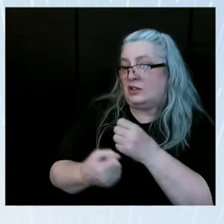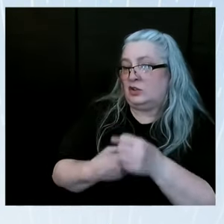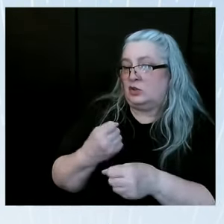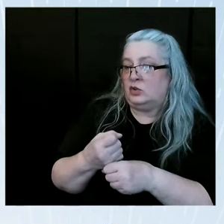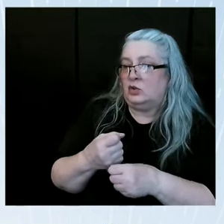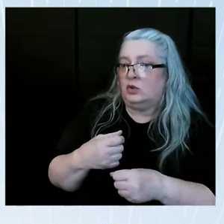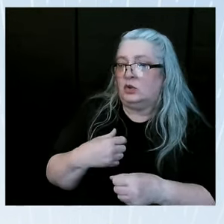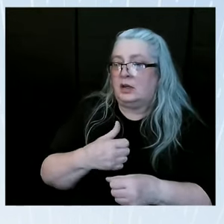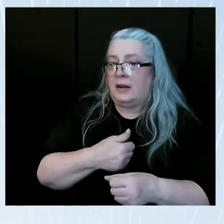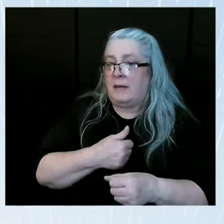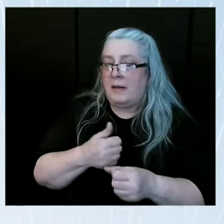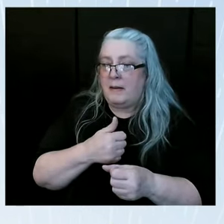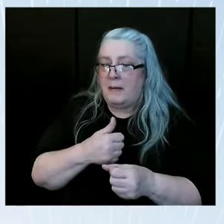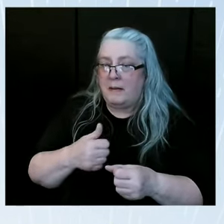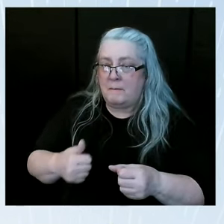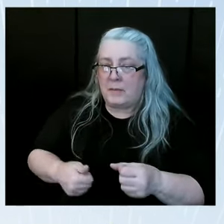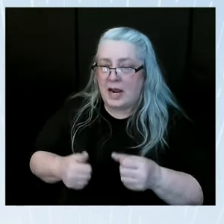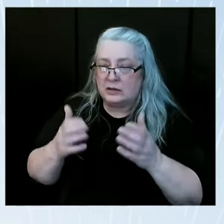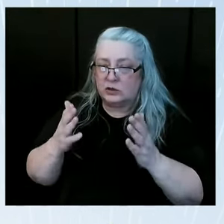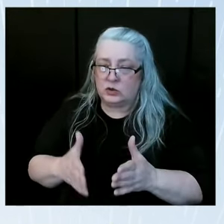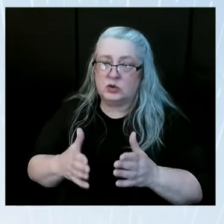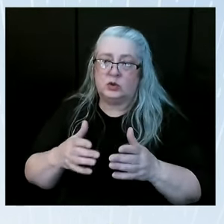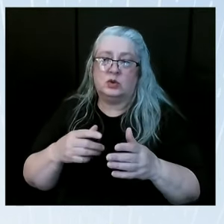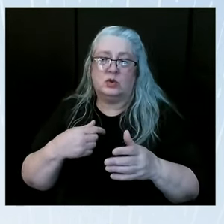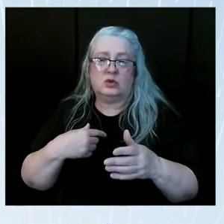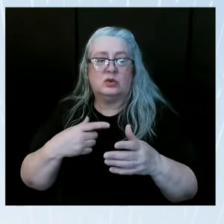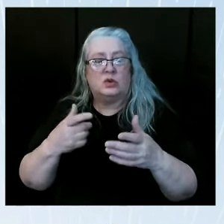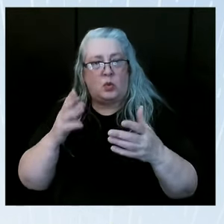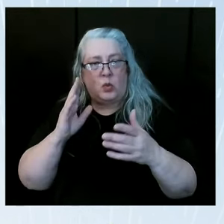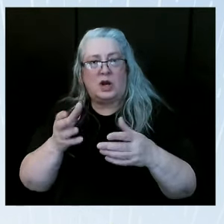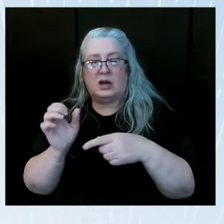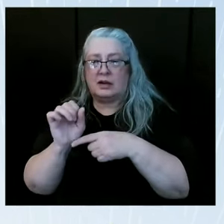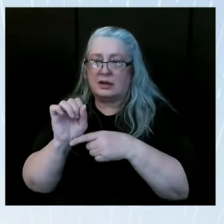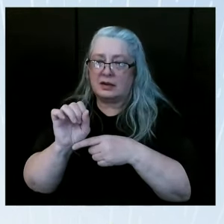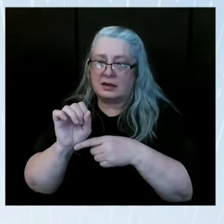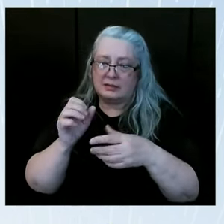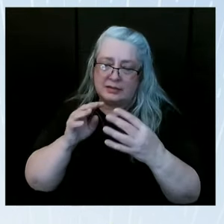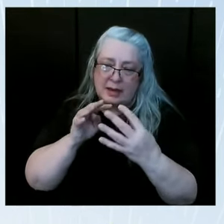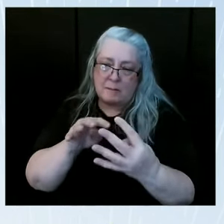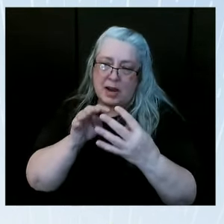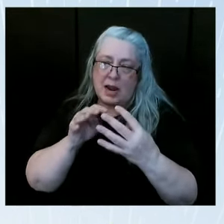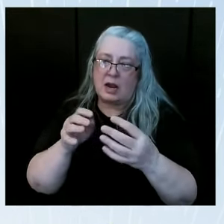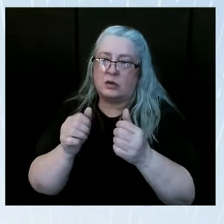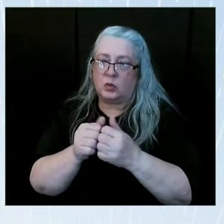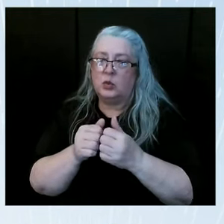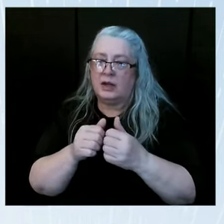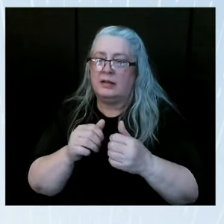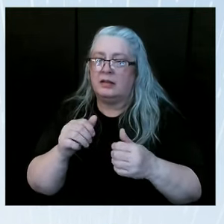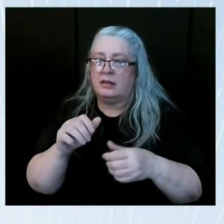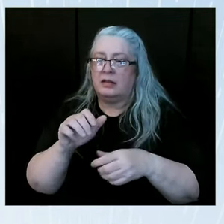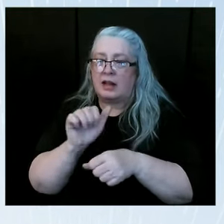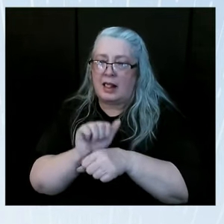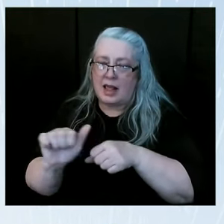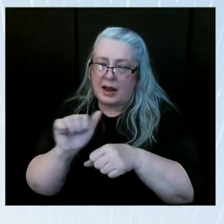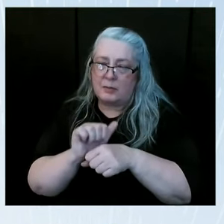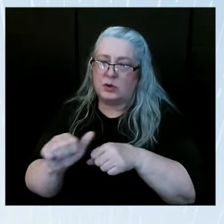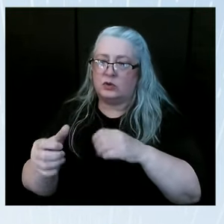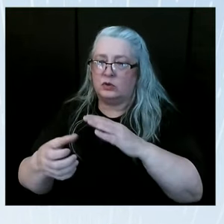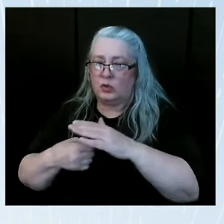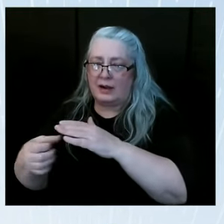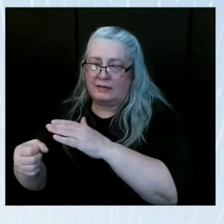Our teams are hard at work to ensure that trade elevates workers everywhere. But the United States cannot do this